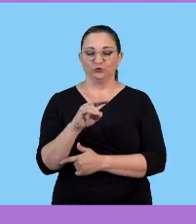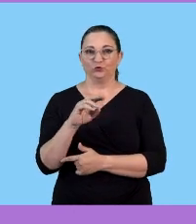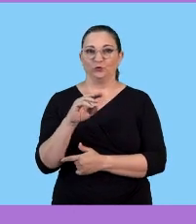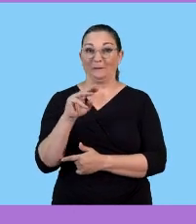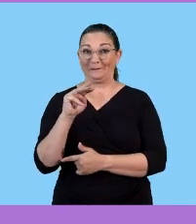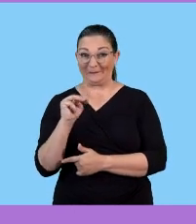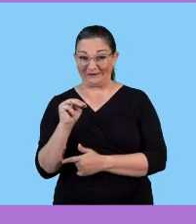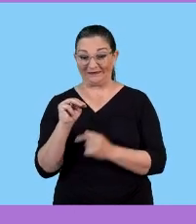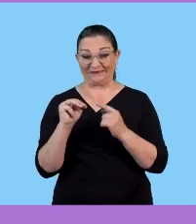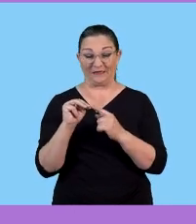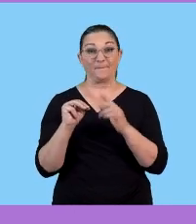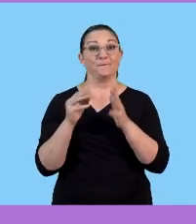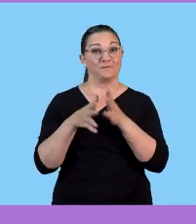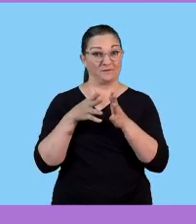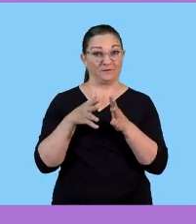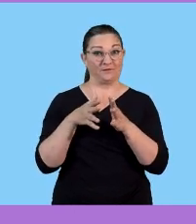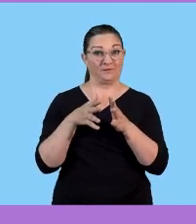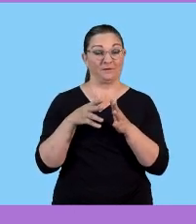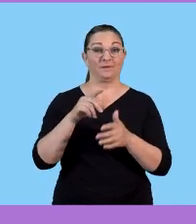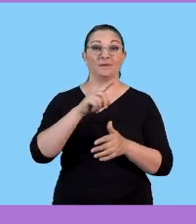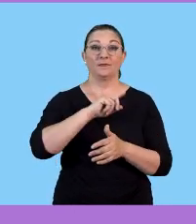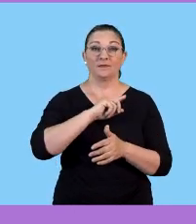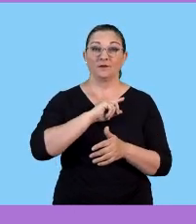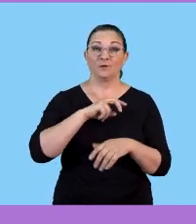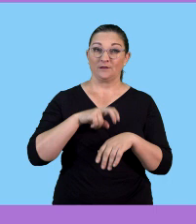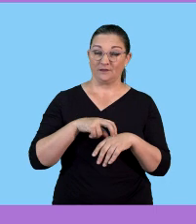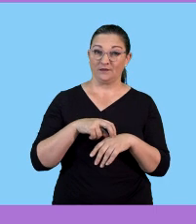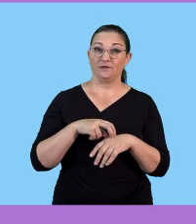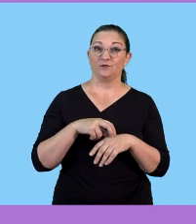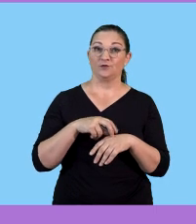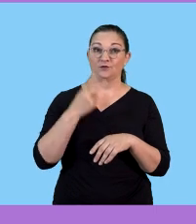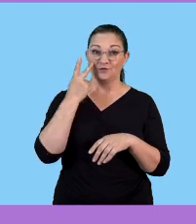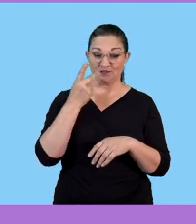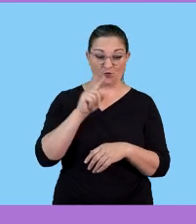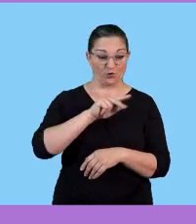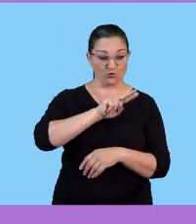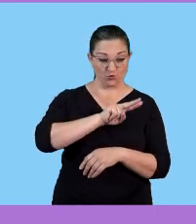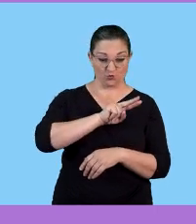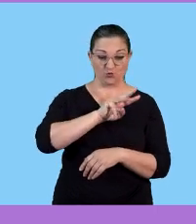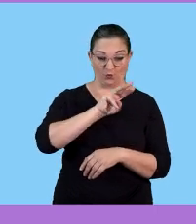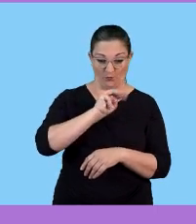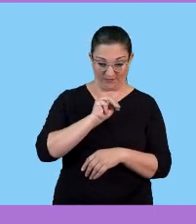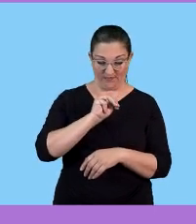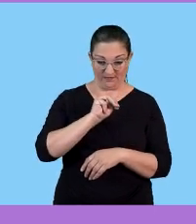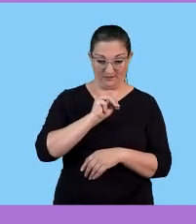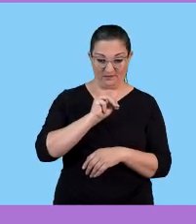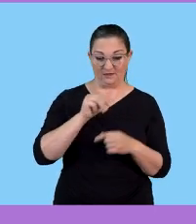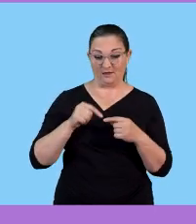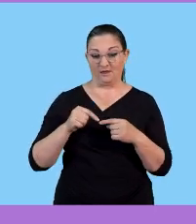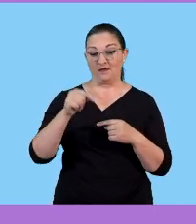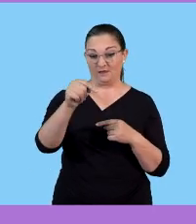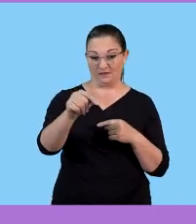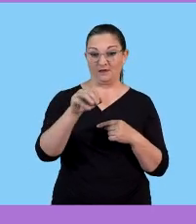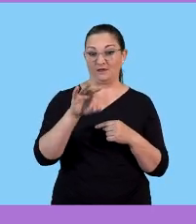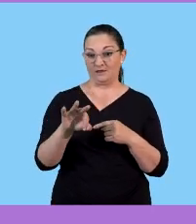but the paving is shaped in a rectangle measuring 2 meters and 3